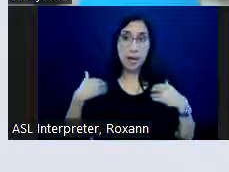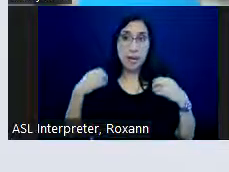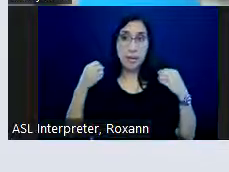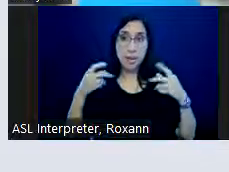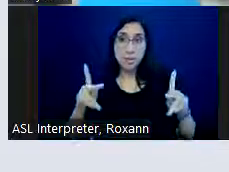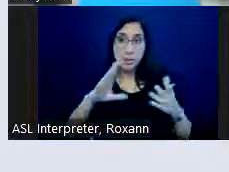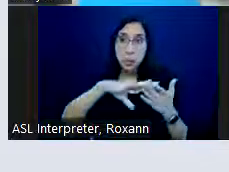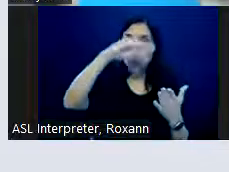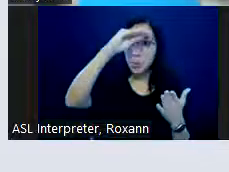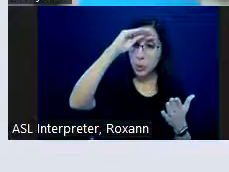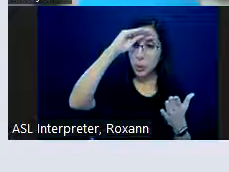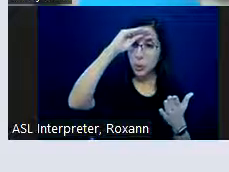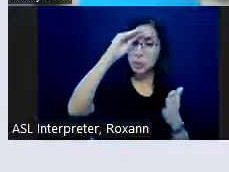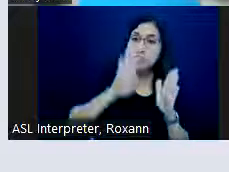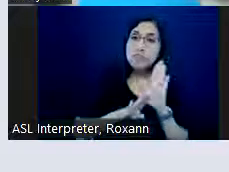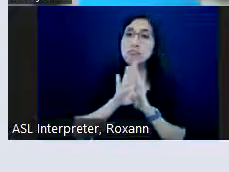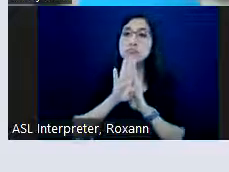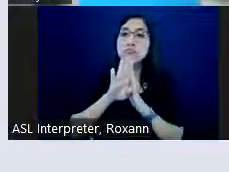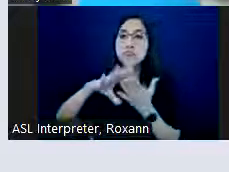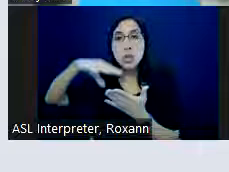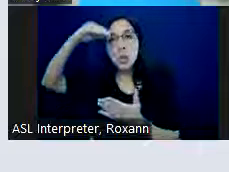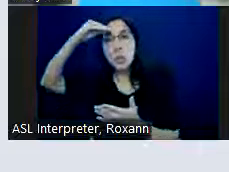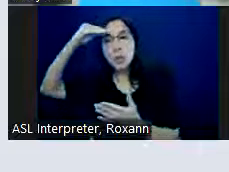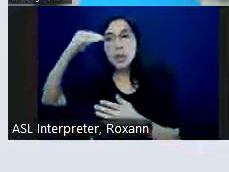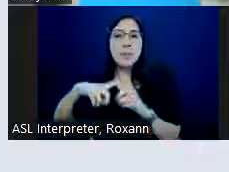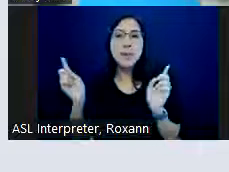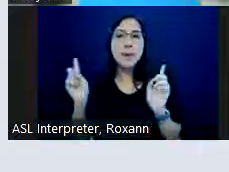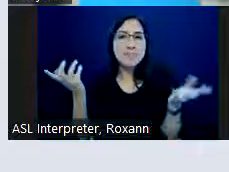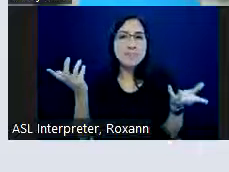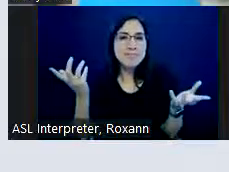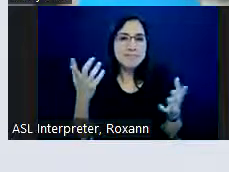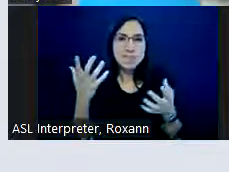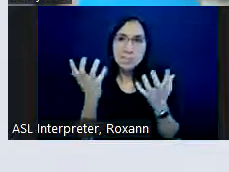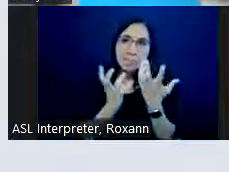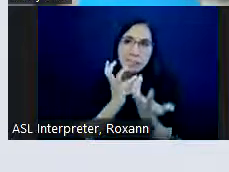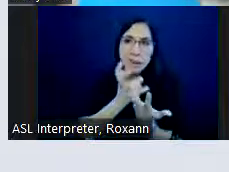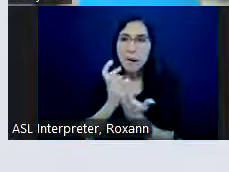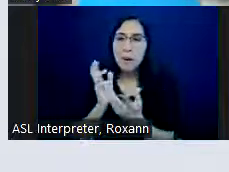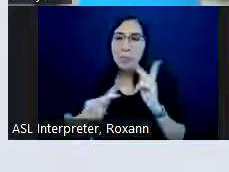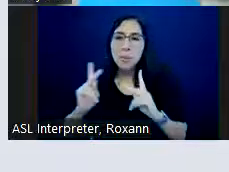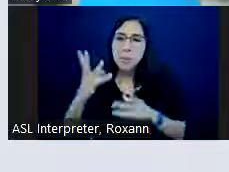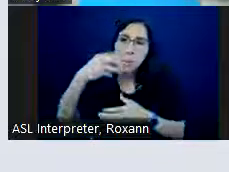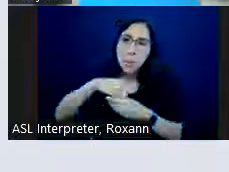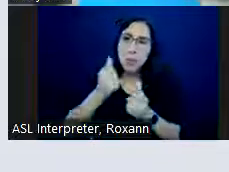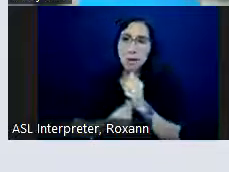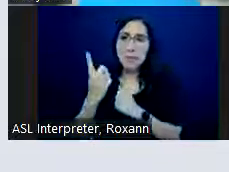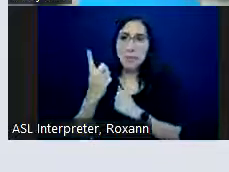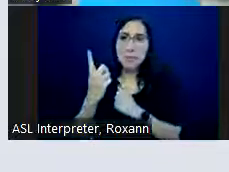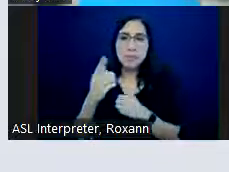and to modify our spaces to include everyone. Next slide.